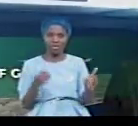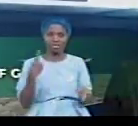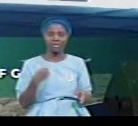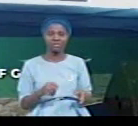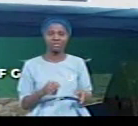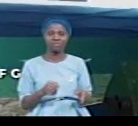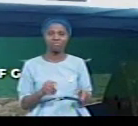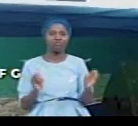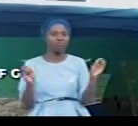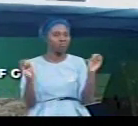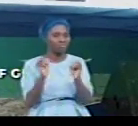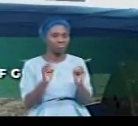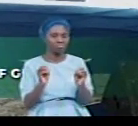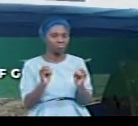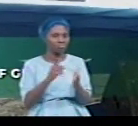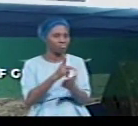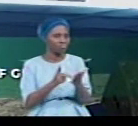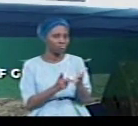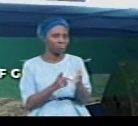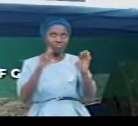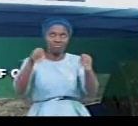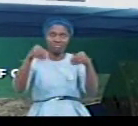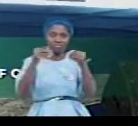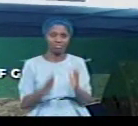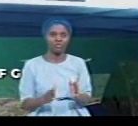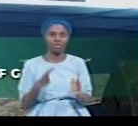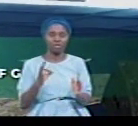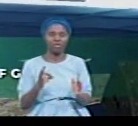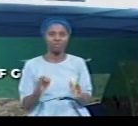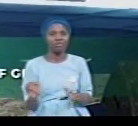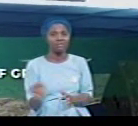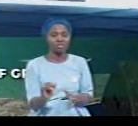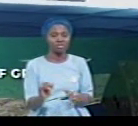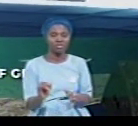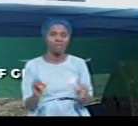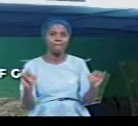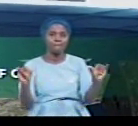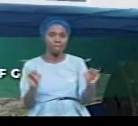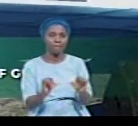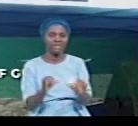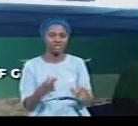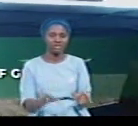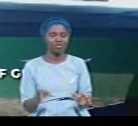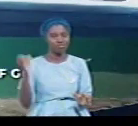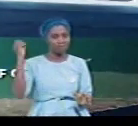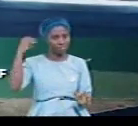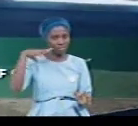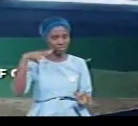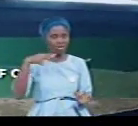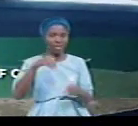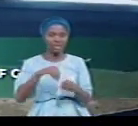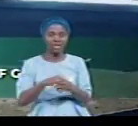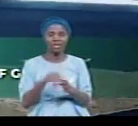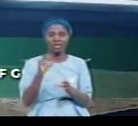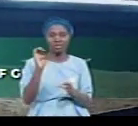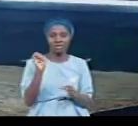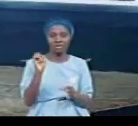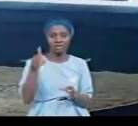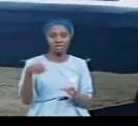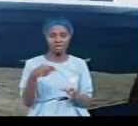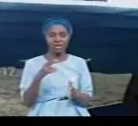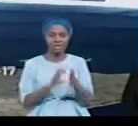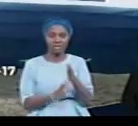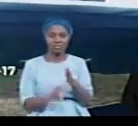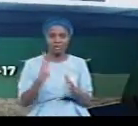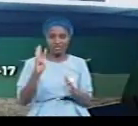provider of the same measure of grace. In Ephesians chapter 4, reading